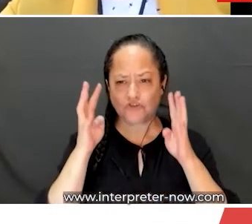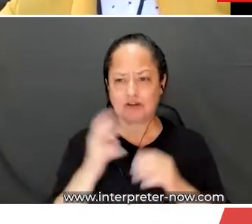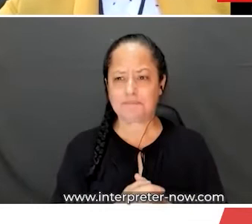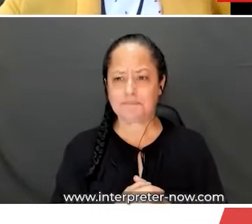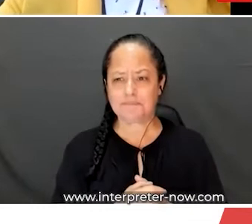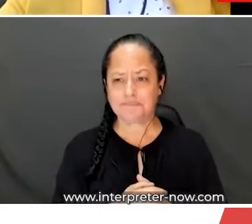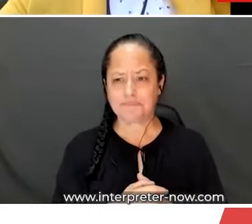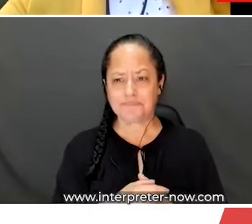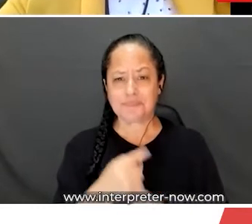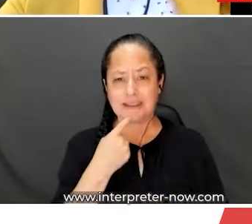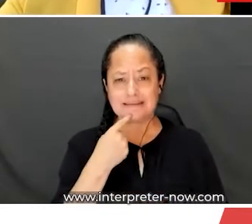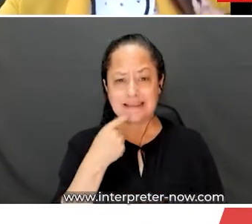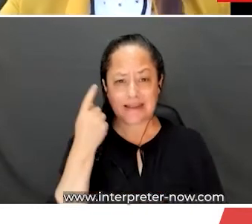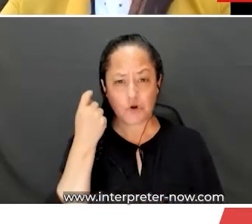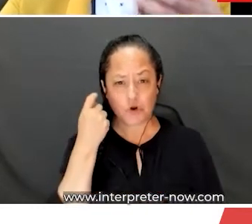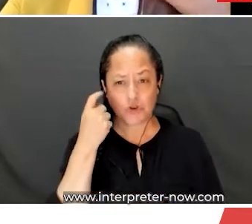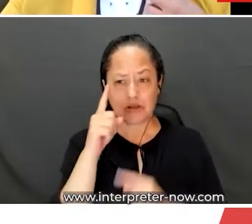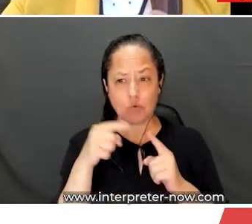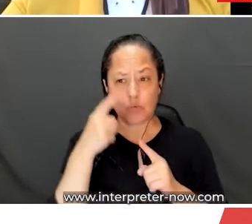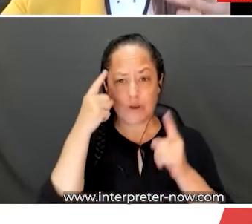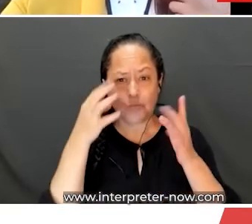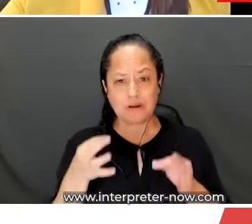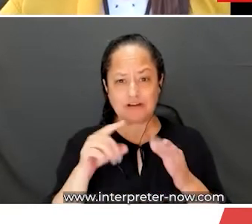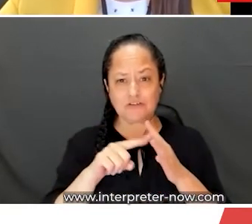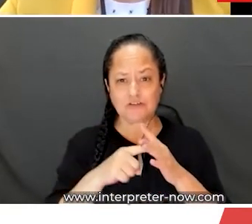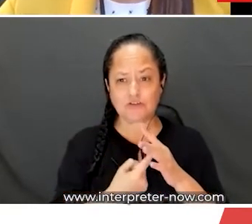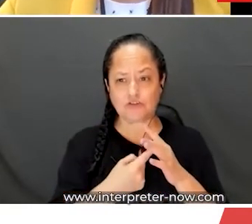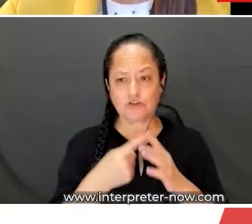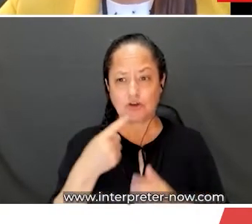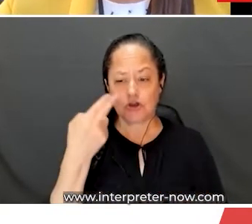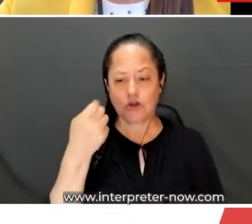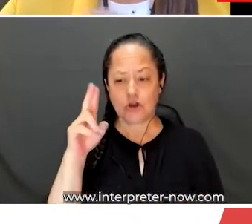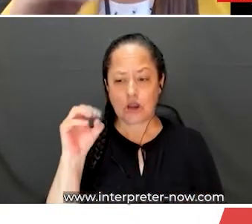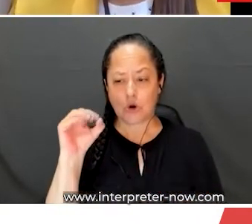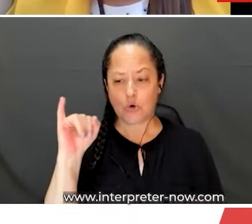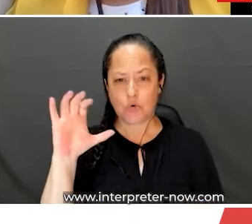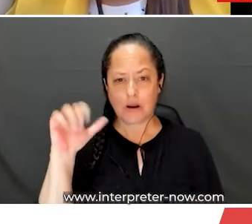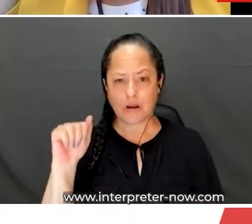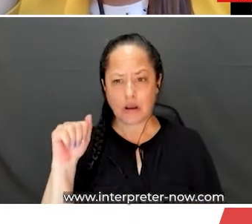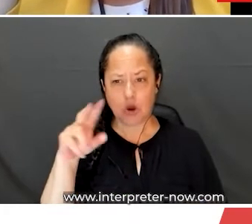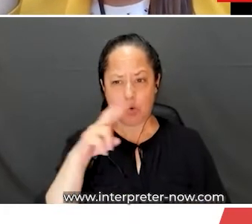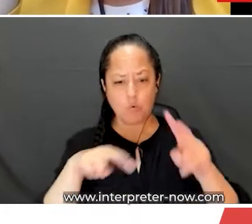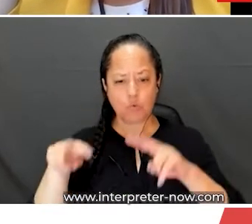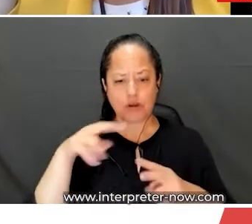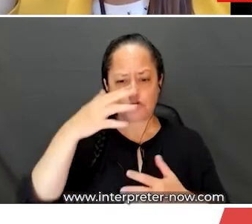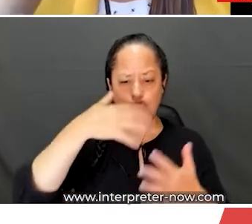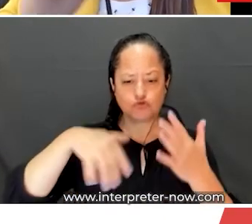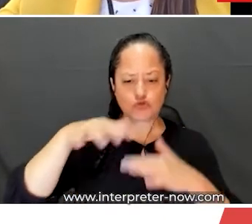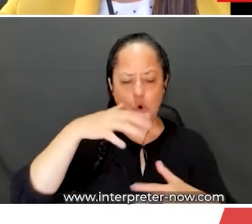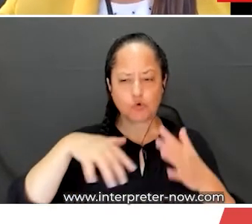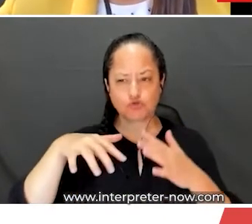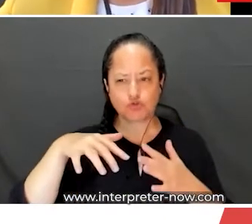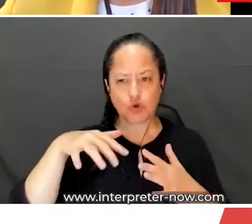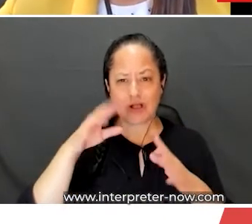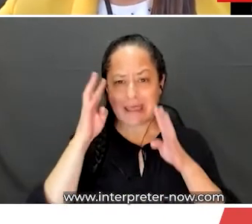As I said earlier, when we decided to start Heroica, we were looking into the social innovation because we